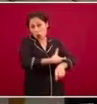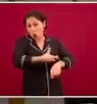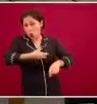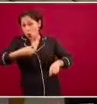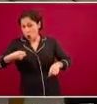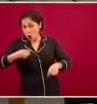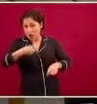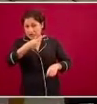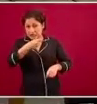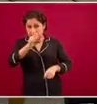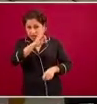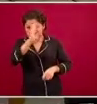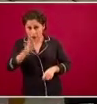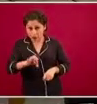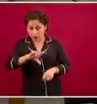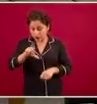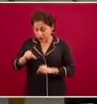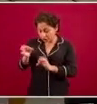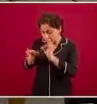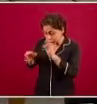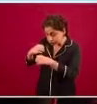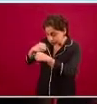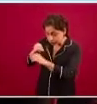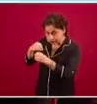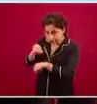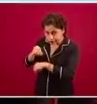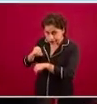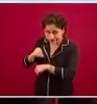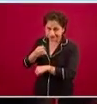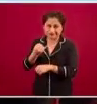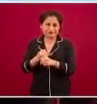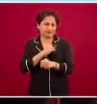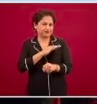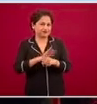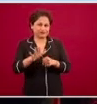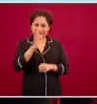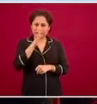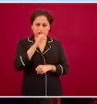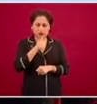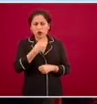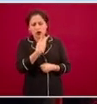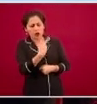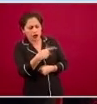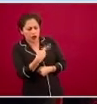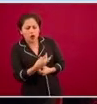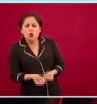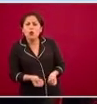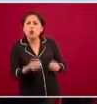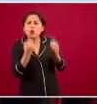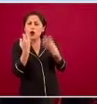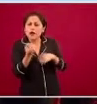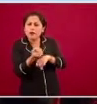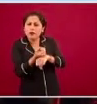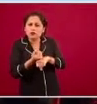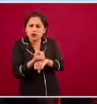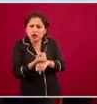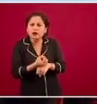out of all their blood in order to analyze all their blood. So how do you know the concentration